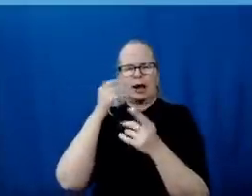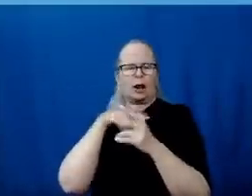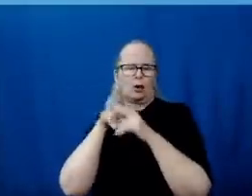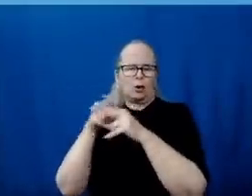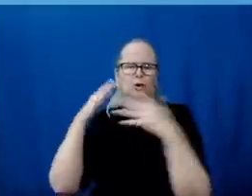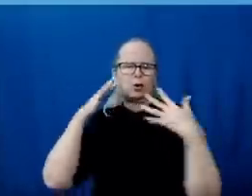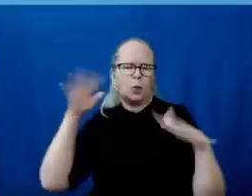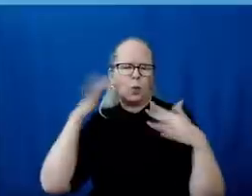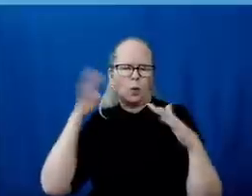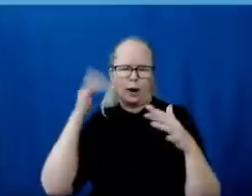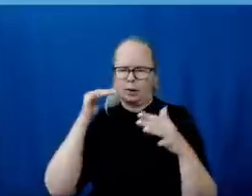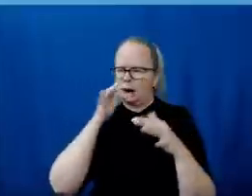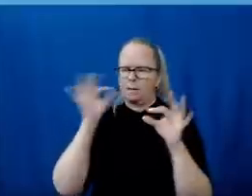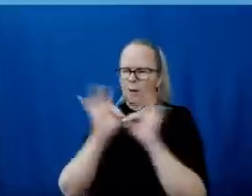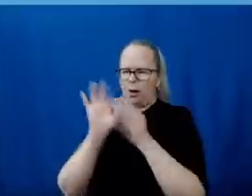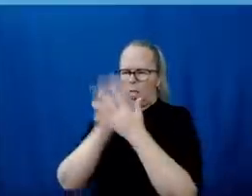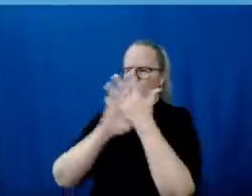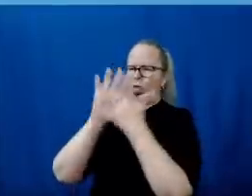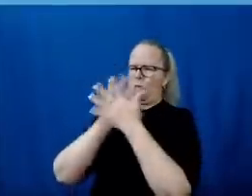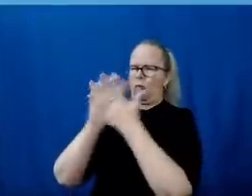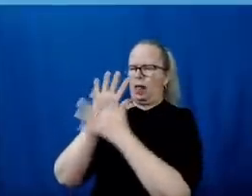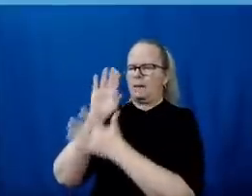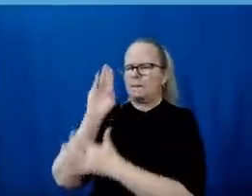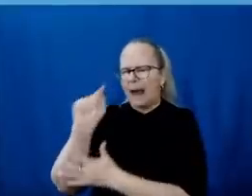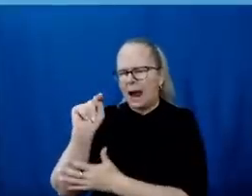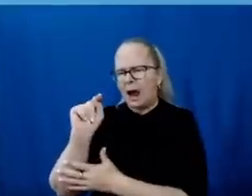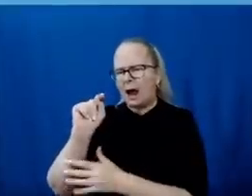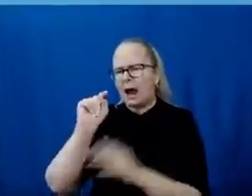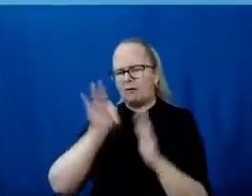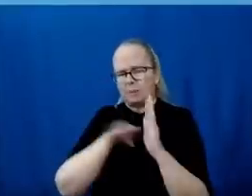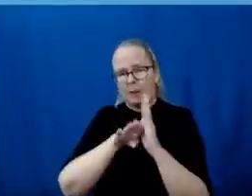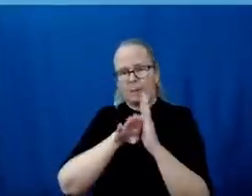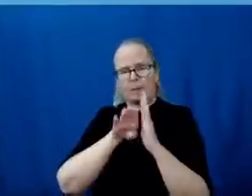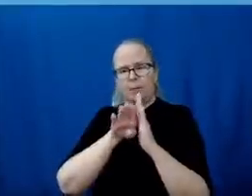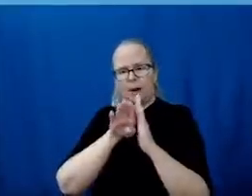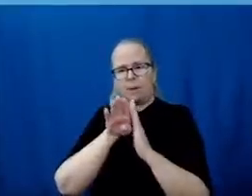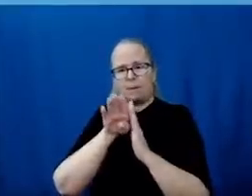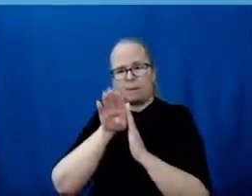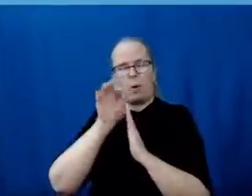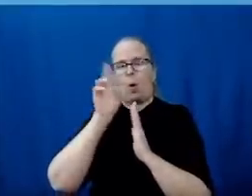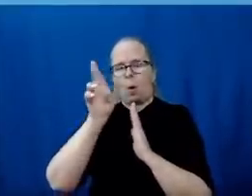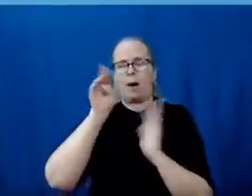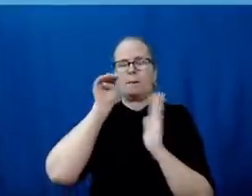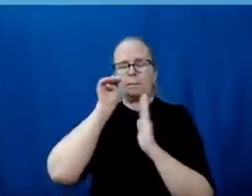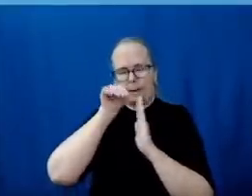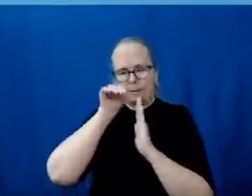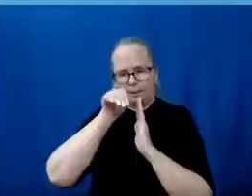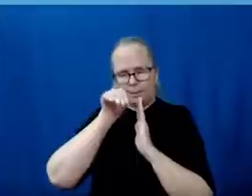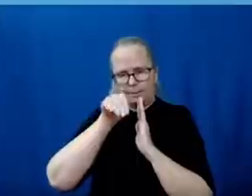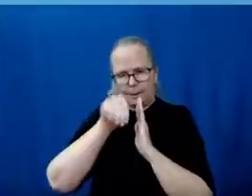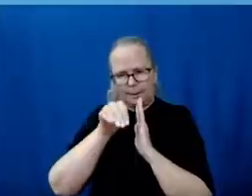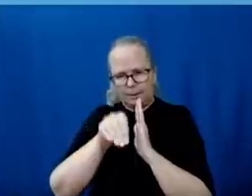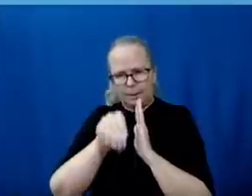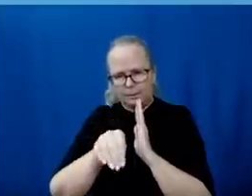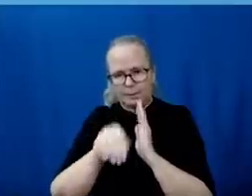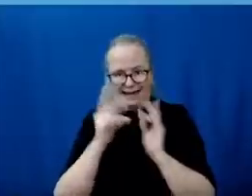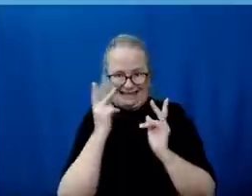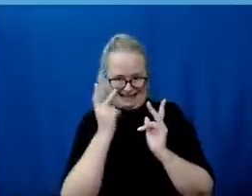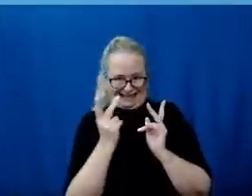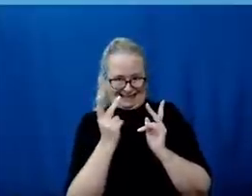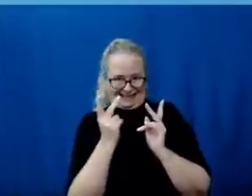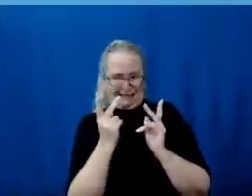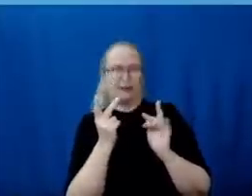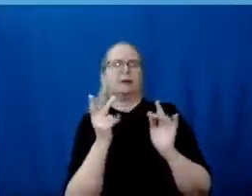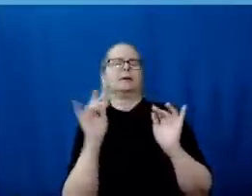noise. But when something goes up all the time, or it goes down all the time, that gives you a